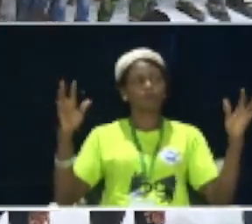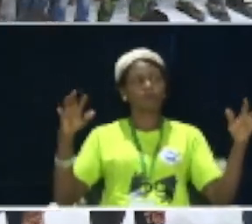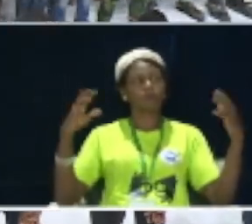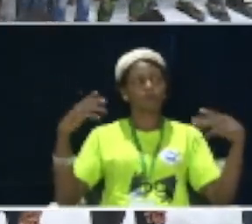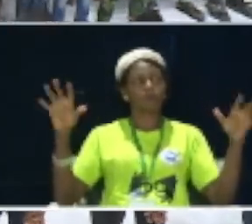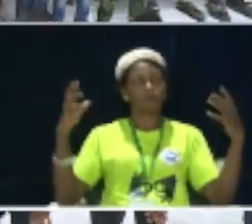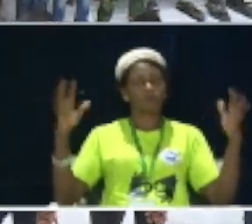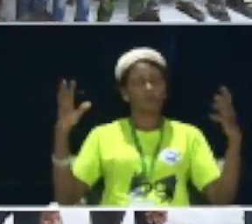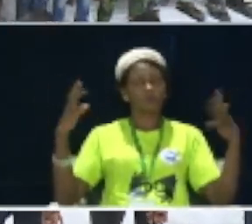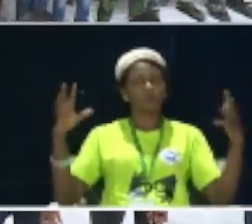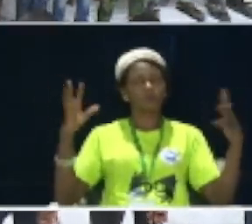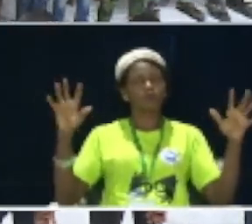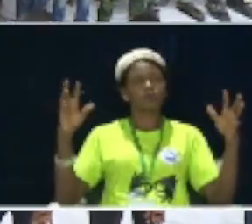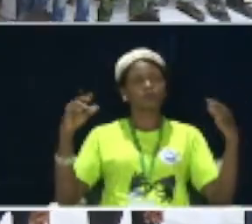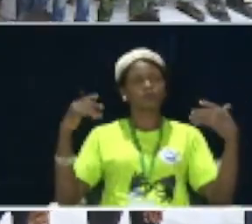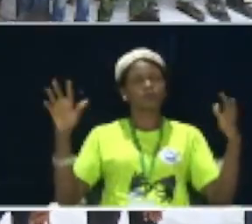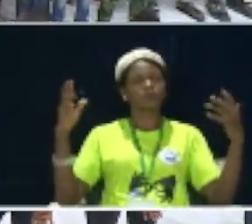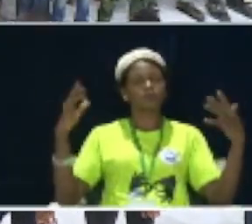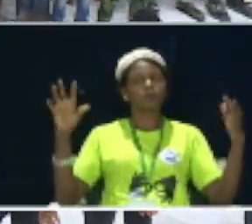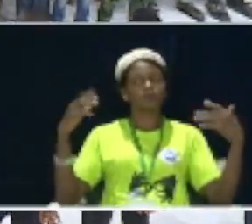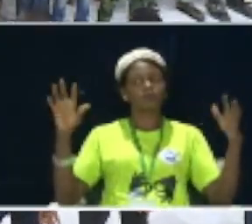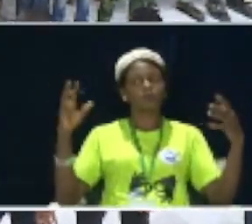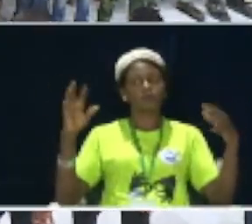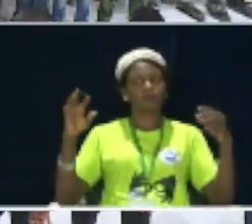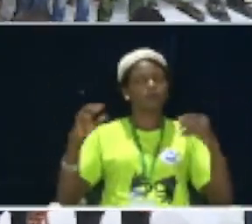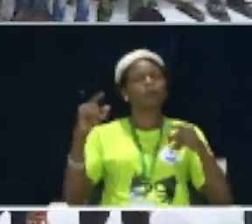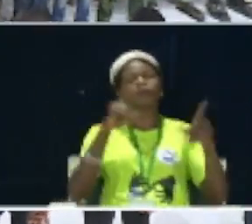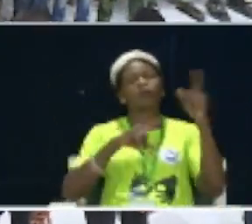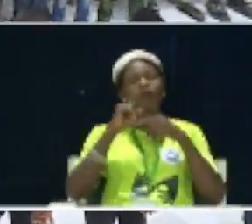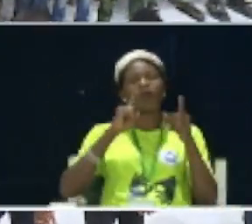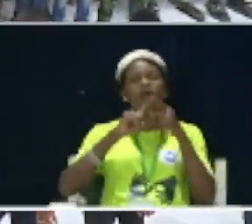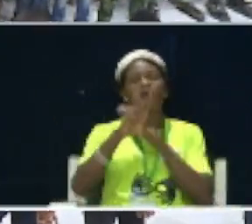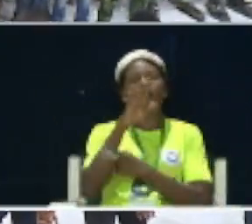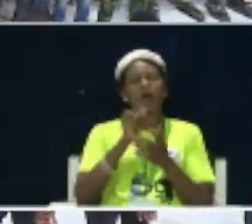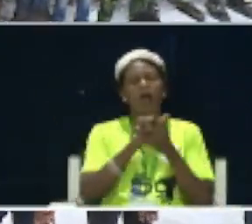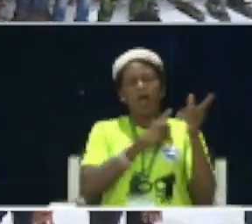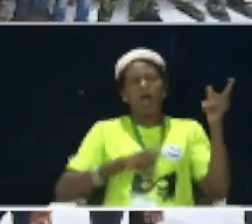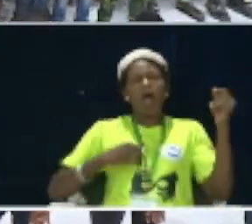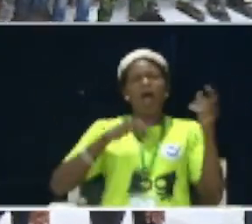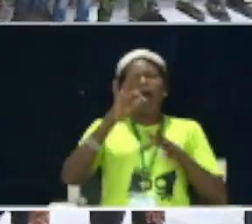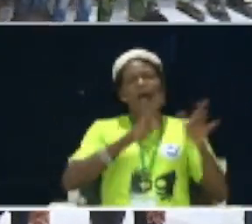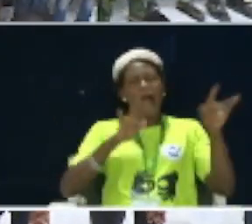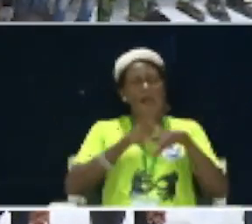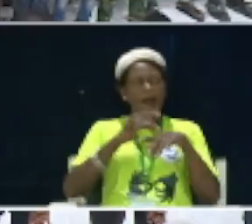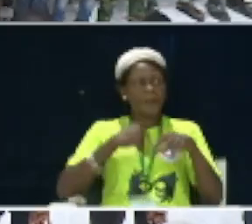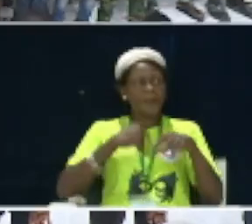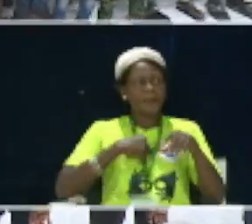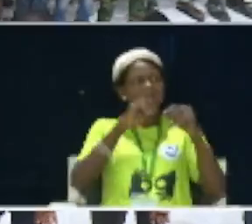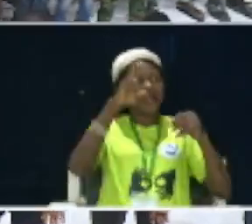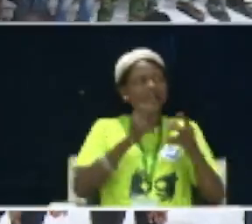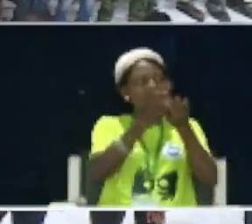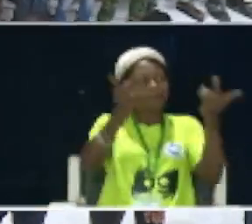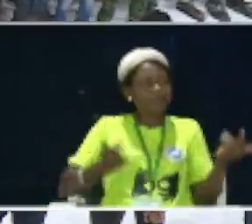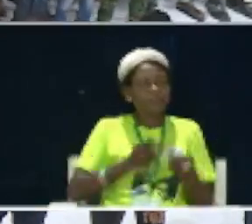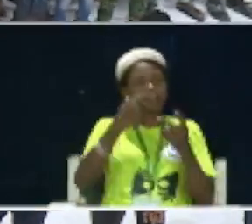Those of you who have arrived, begin to say, Lord, have mercy on me. Reposition me.